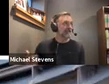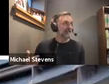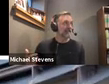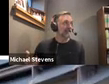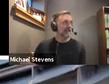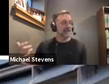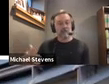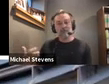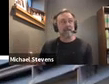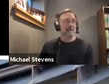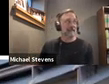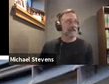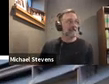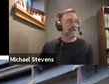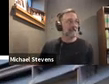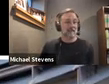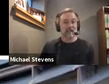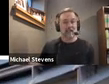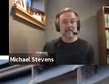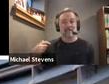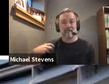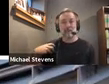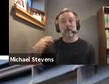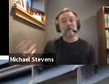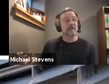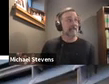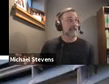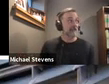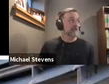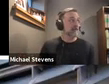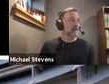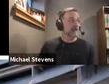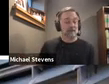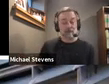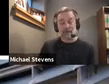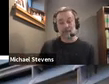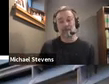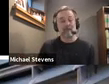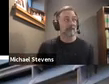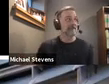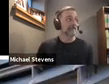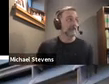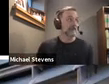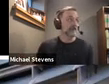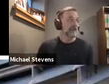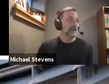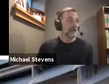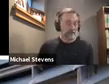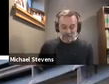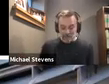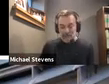translation in real-time debates, and it will ultimately cover the 24 official languages by the institution.